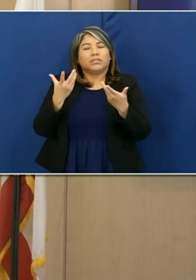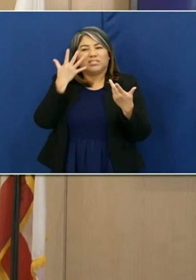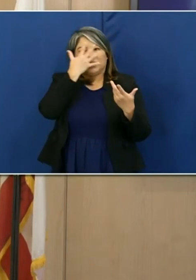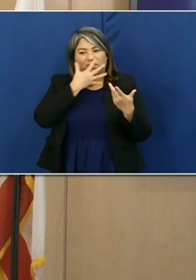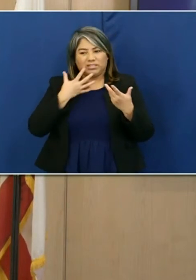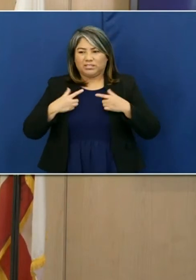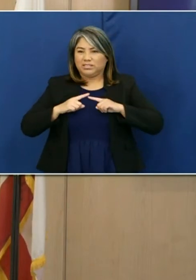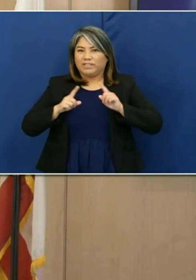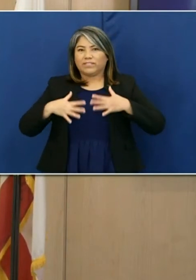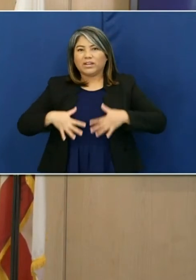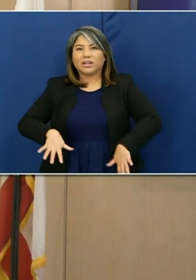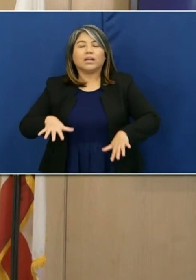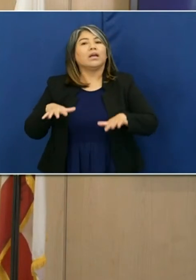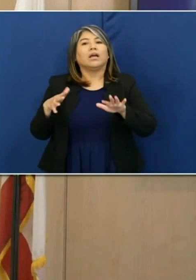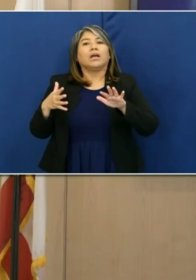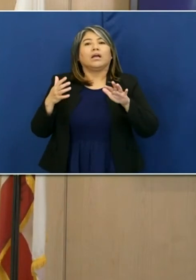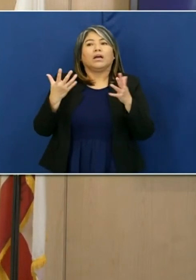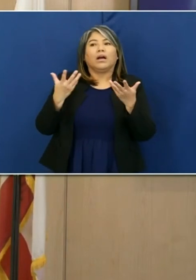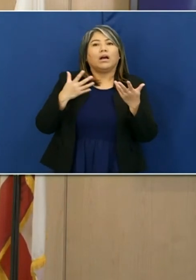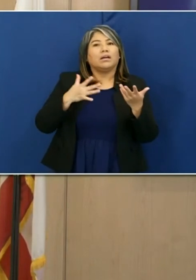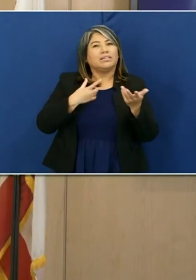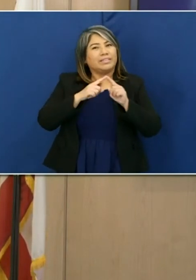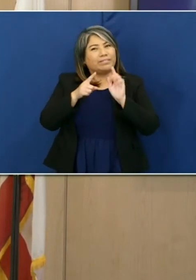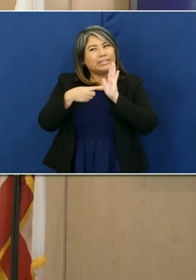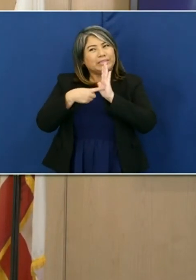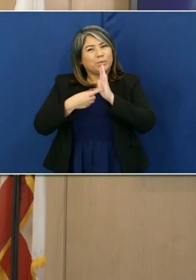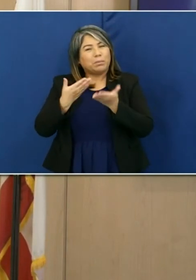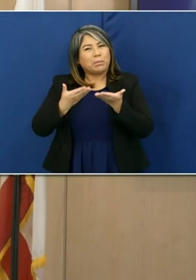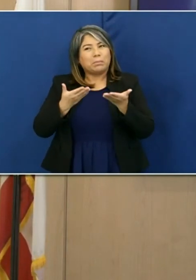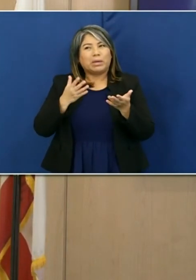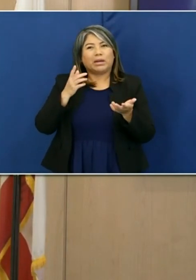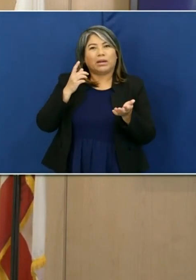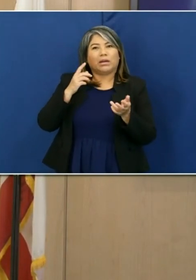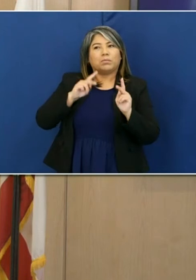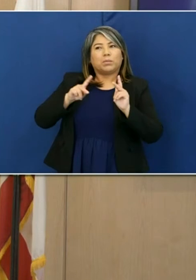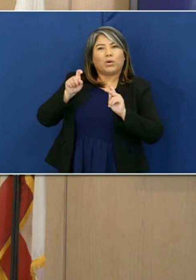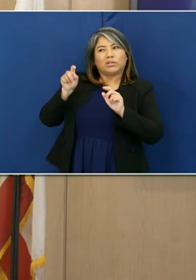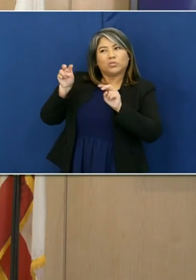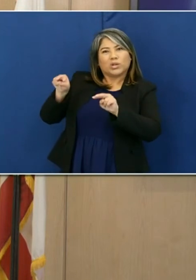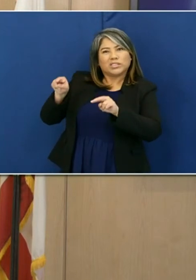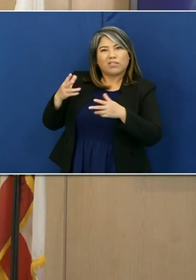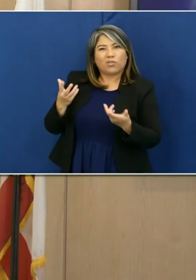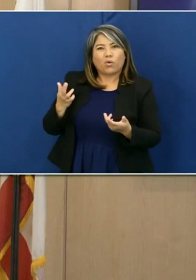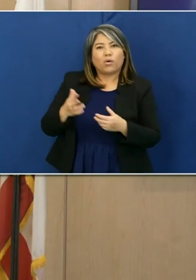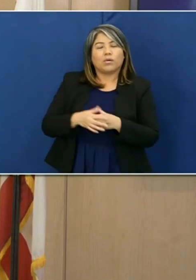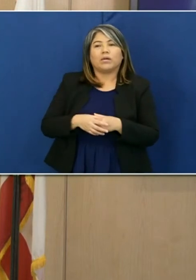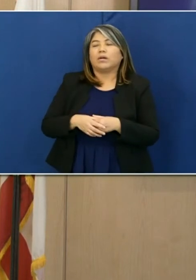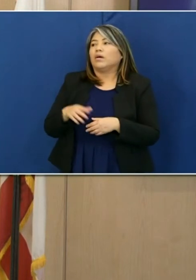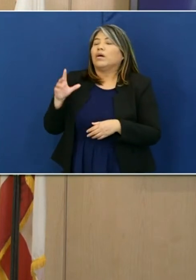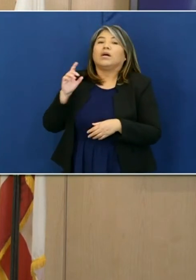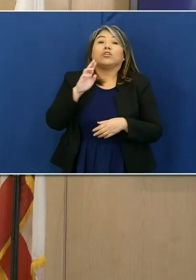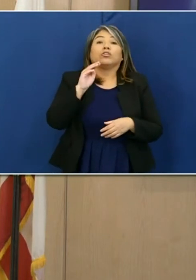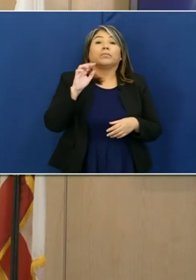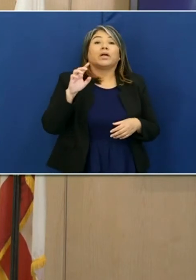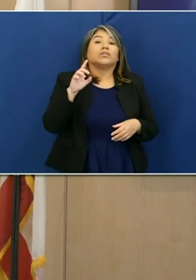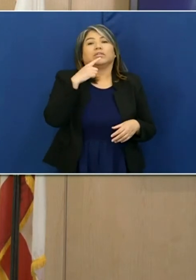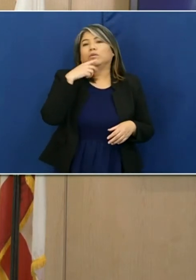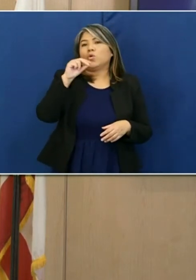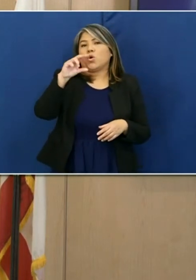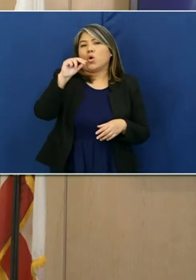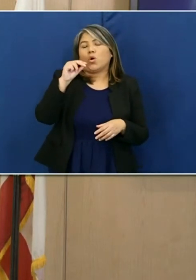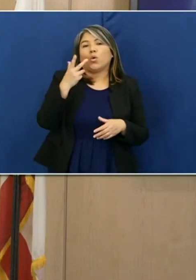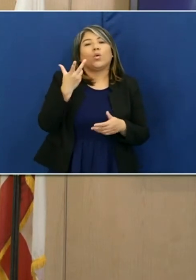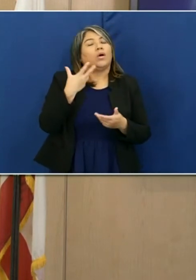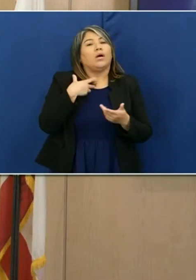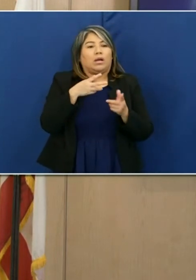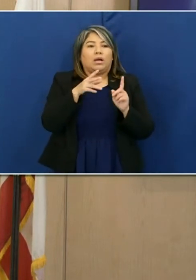circulation? Do they have slightly different symptoms that people might watch out for? Actually, no. These patients will